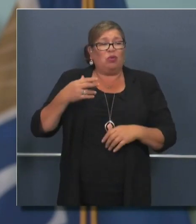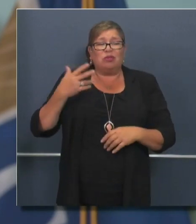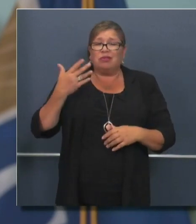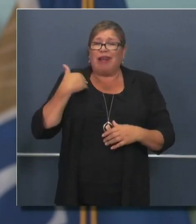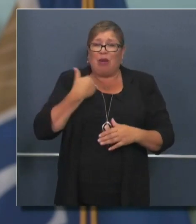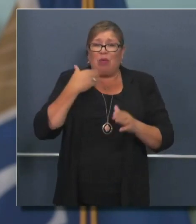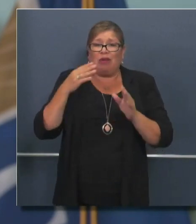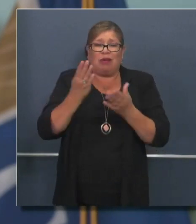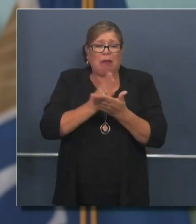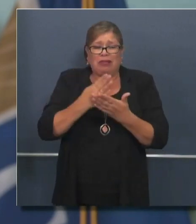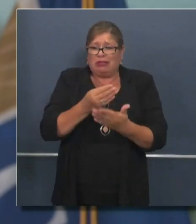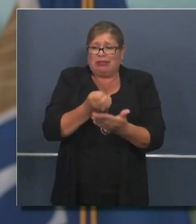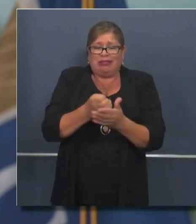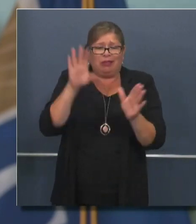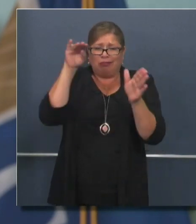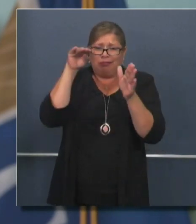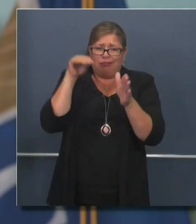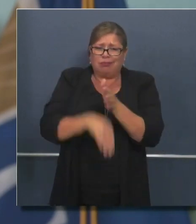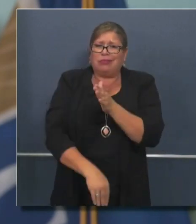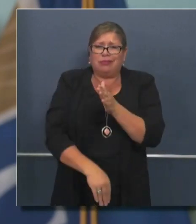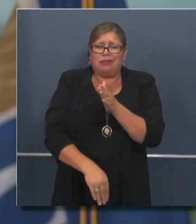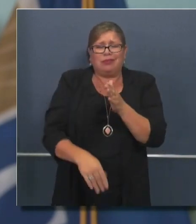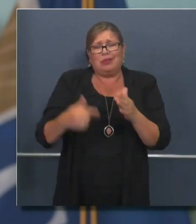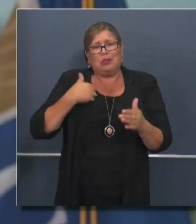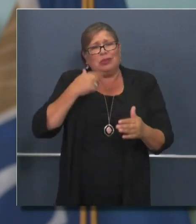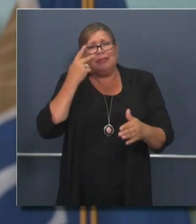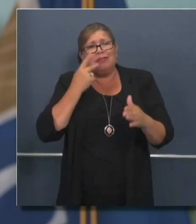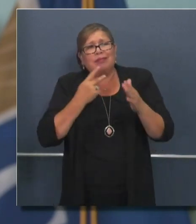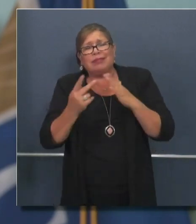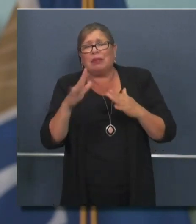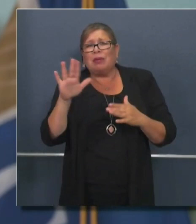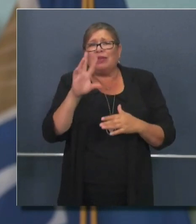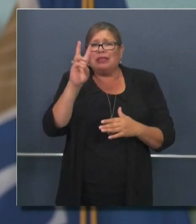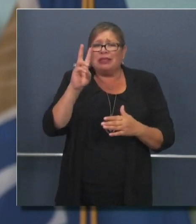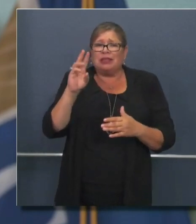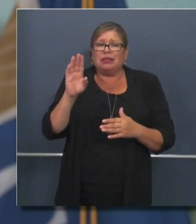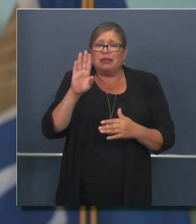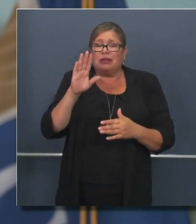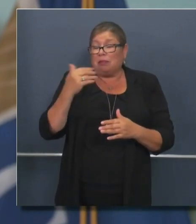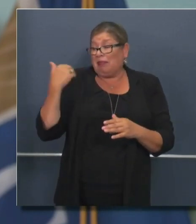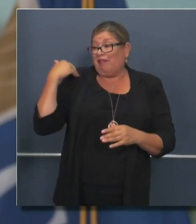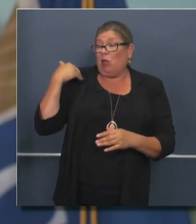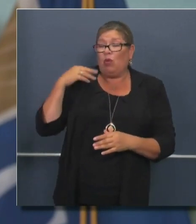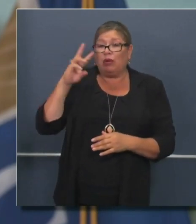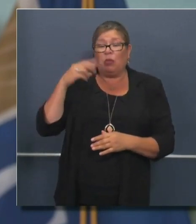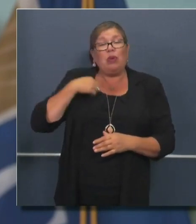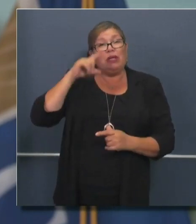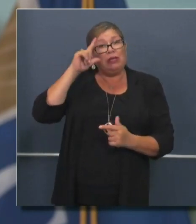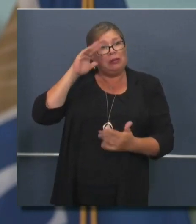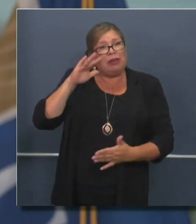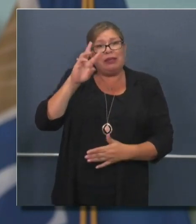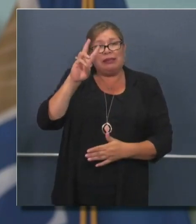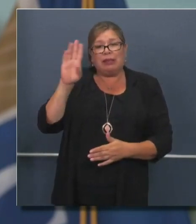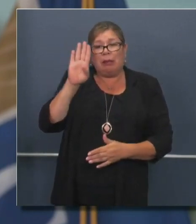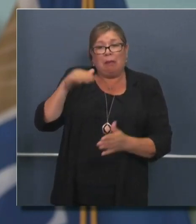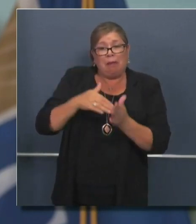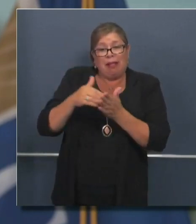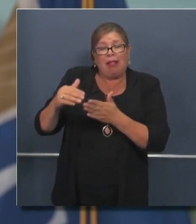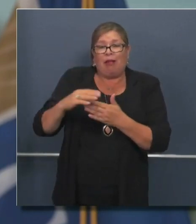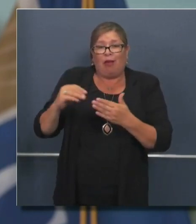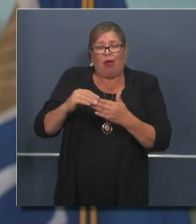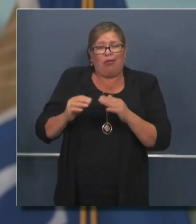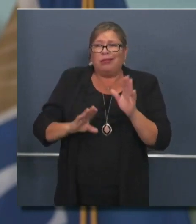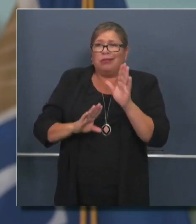days ago, we were projecting well north of $6 billion surplus. I confident would have been closer to $10 billion. Forgive